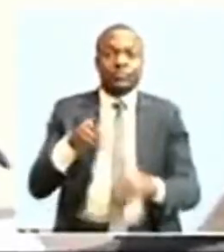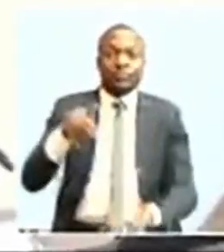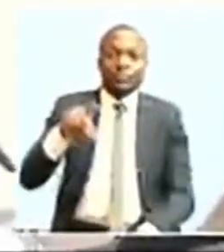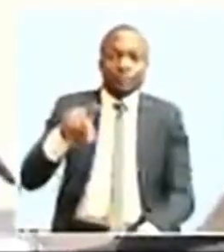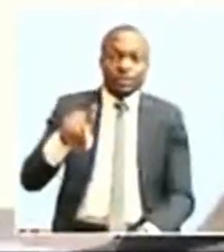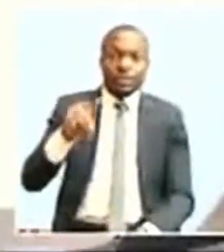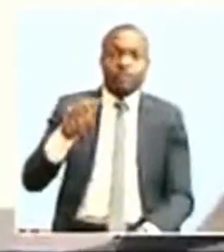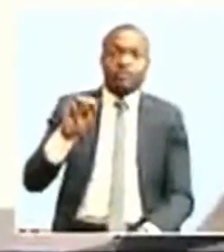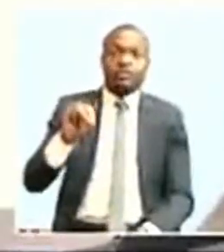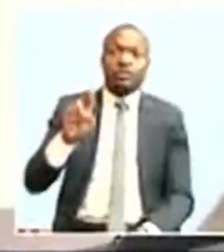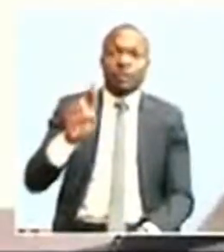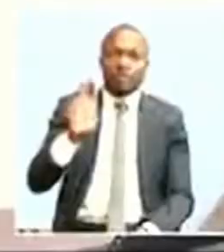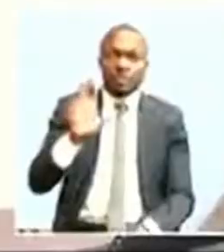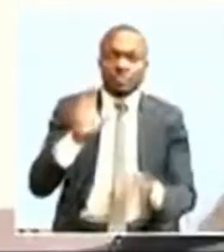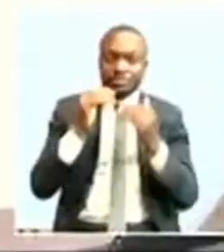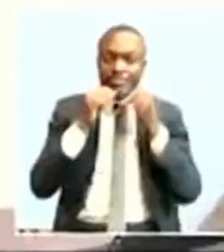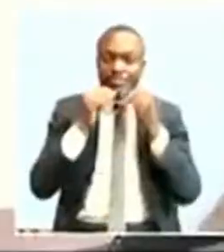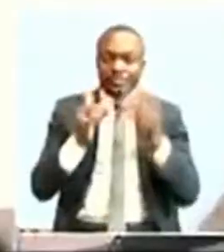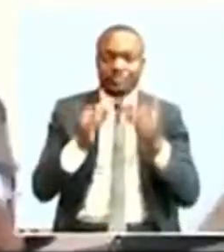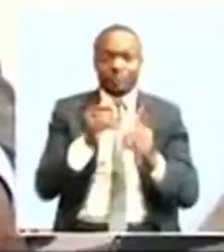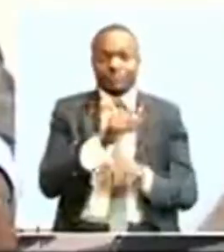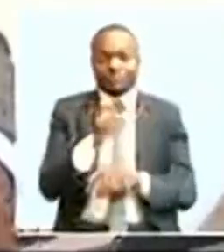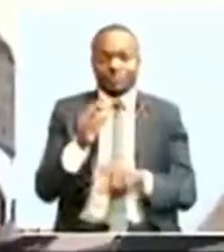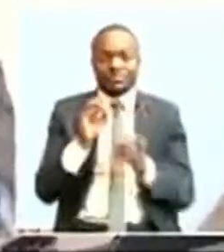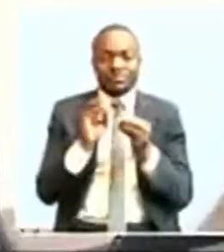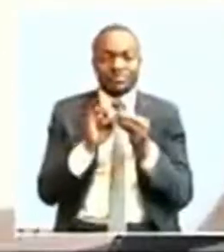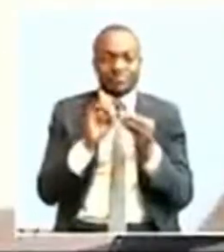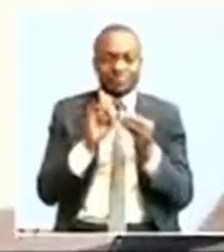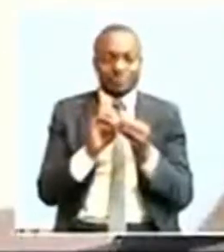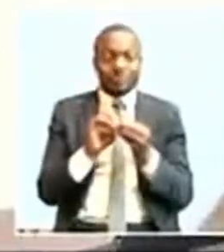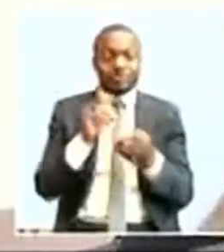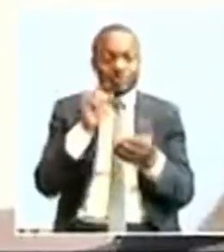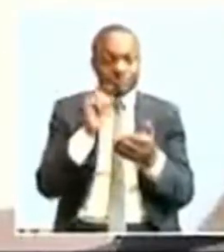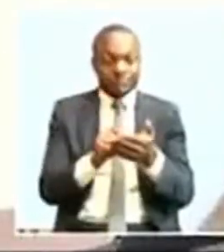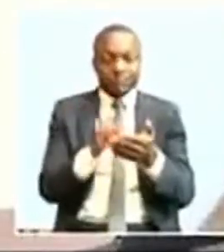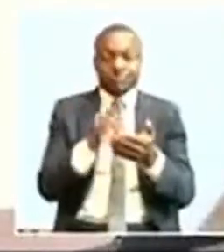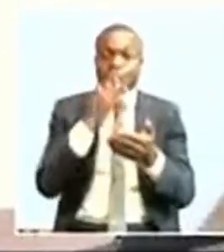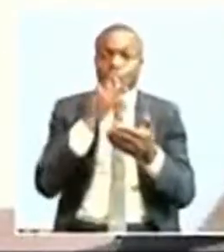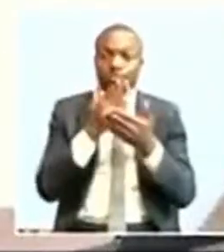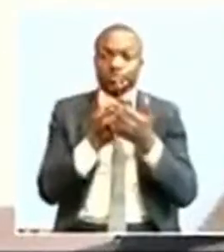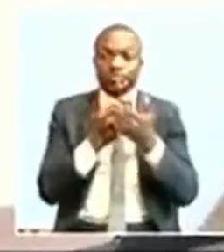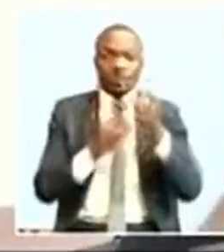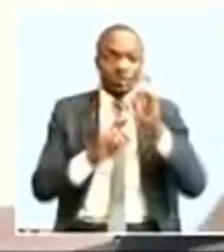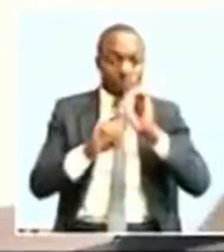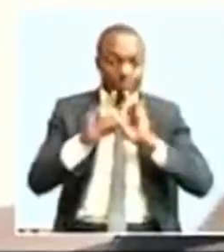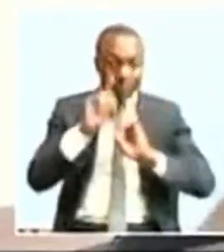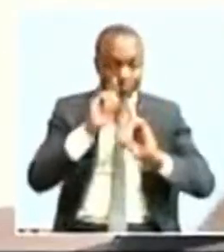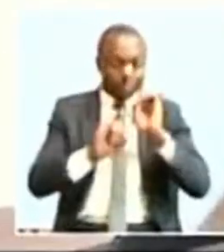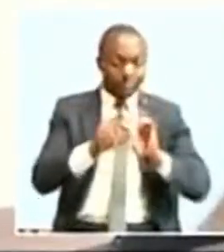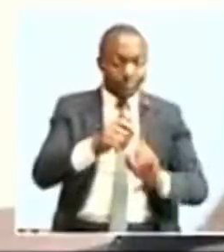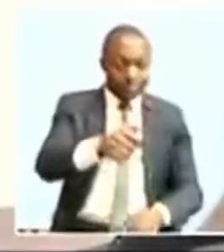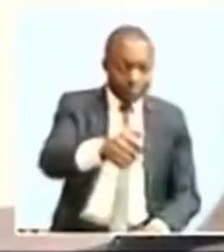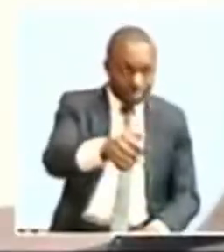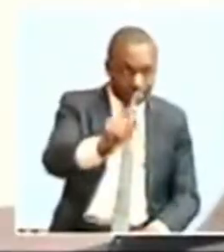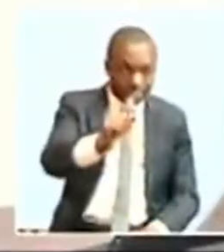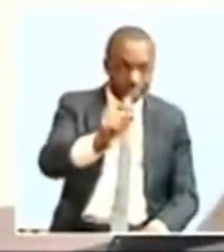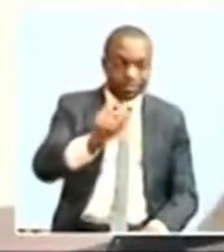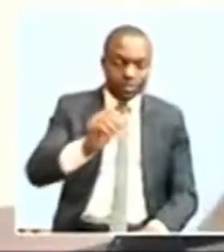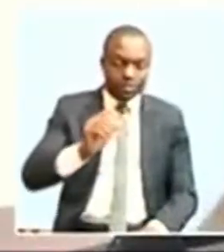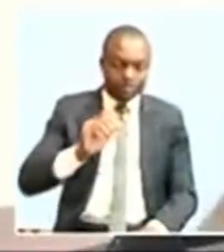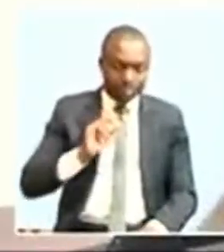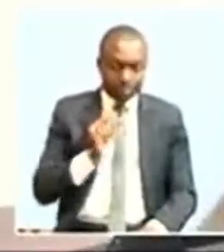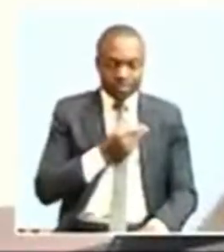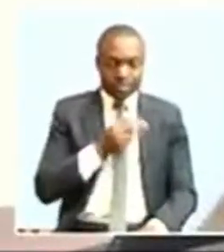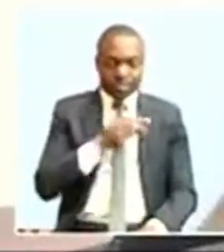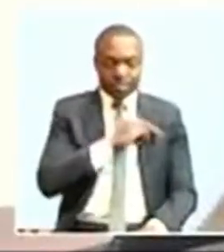PMRC, we want to thank you very much for this intelligent debate between yourselves and members of